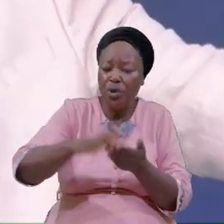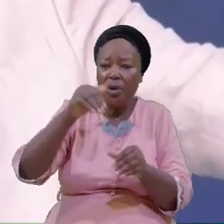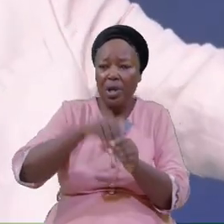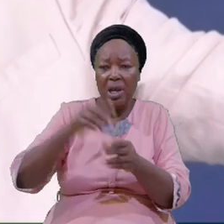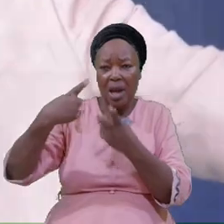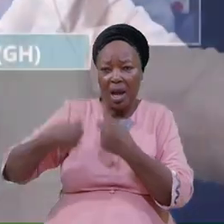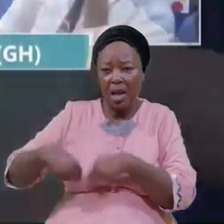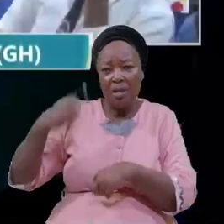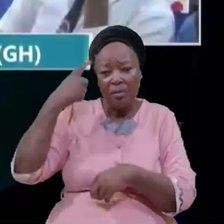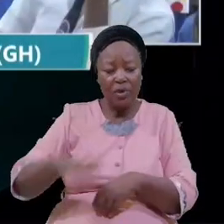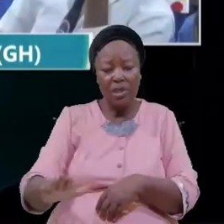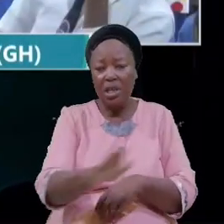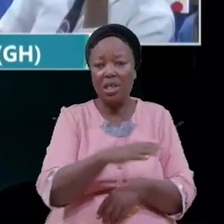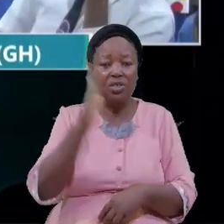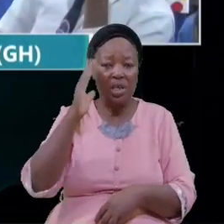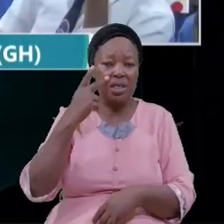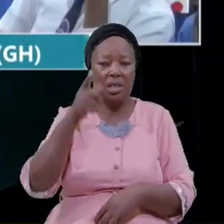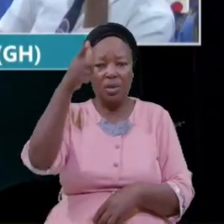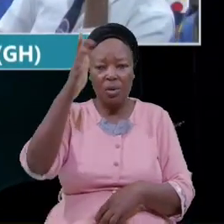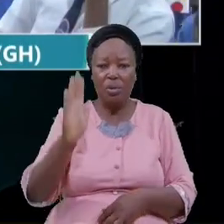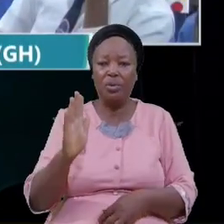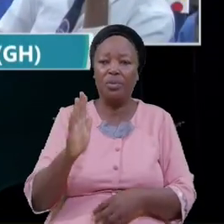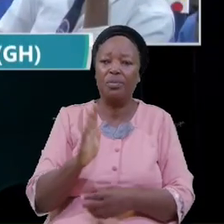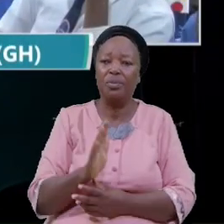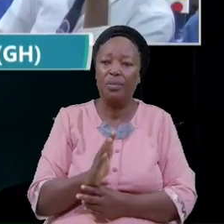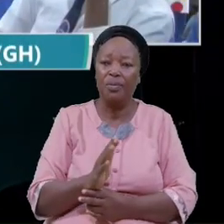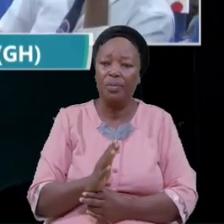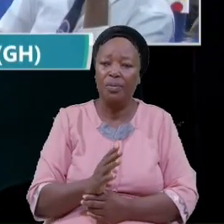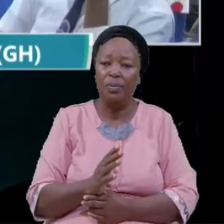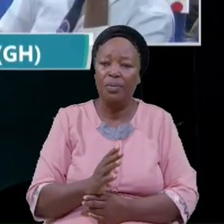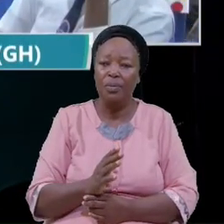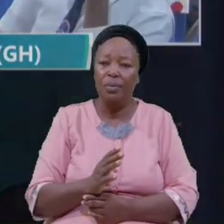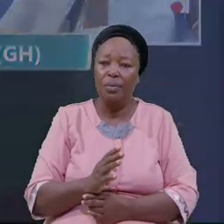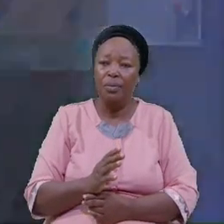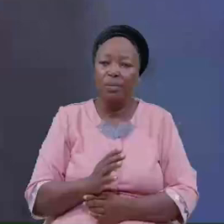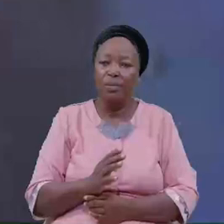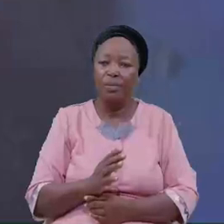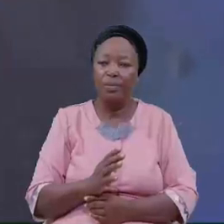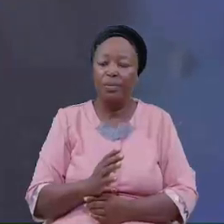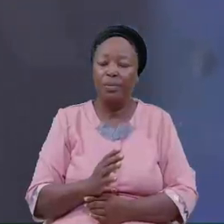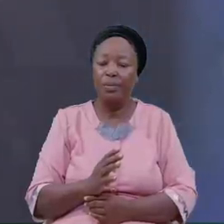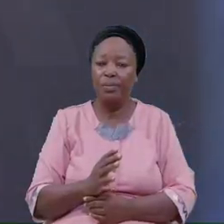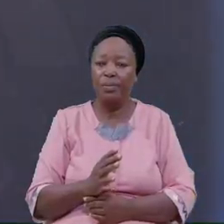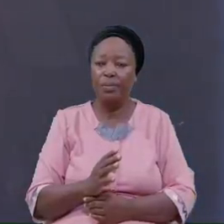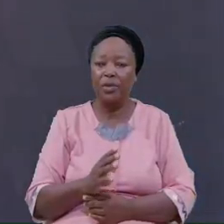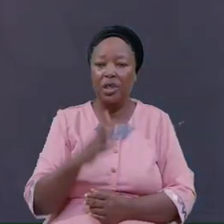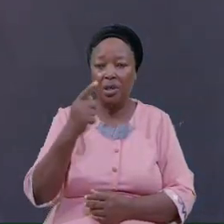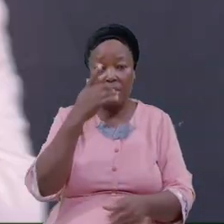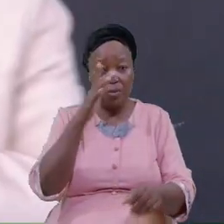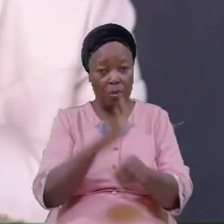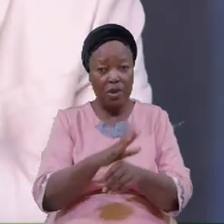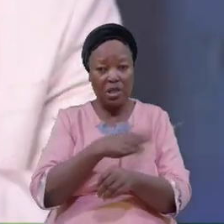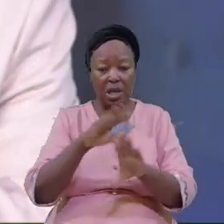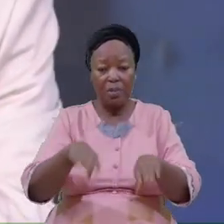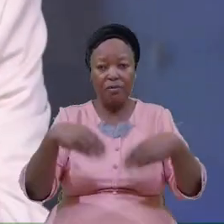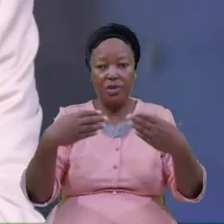shall see God. Et dans la sincérité de qui dit heureux ceux qui ont le cœur pur car ils verront Dieu. The promise and the provision